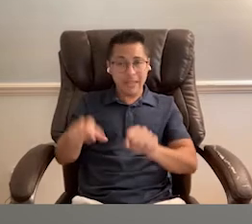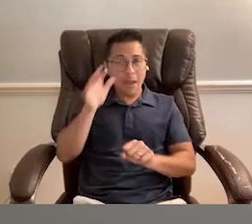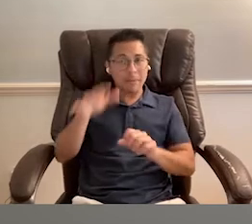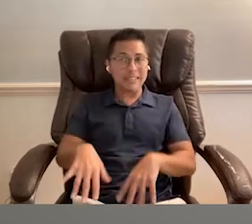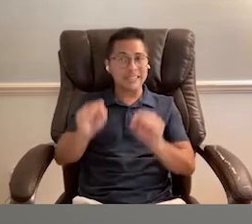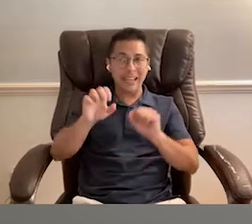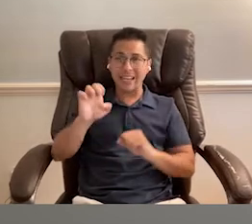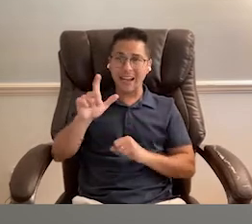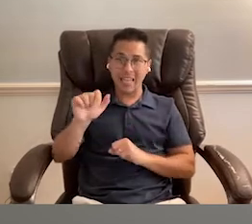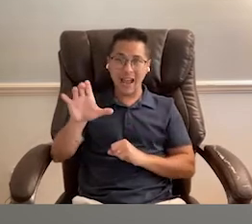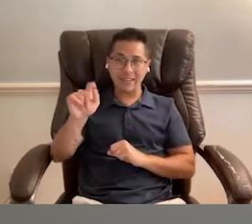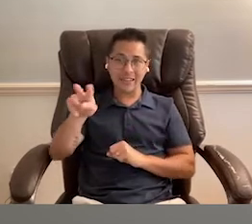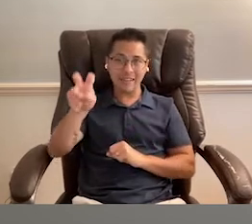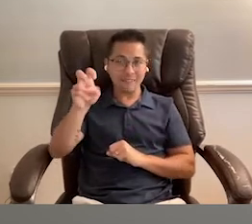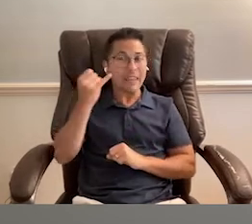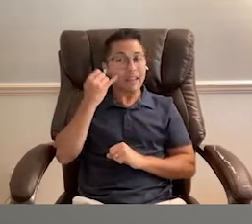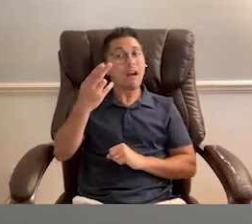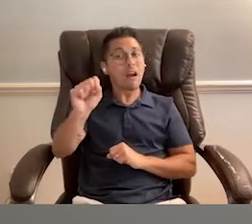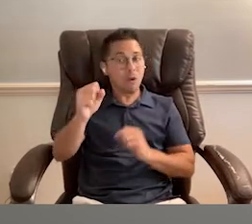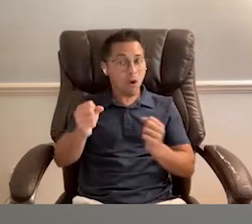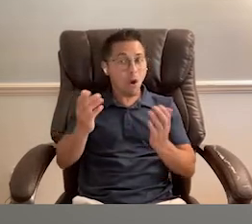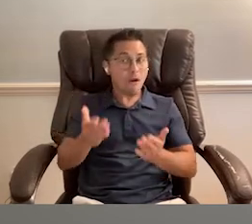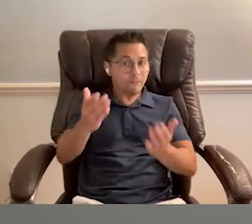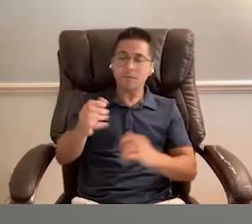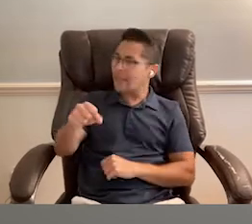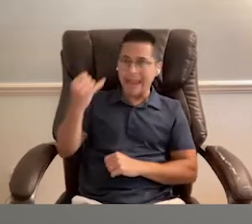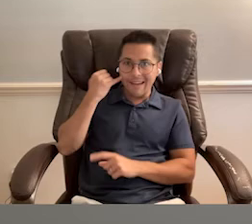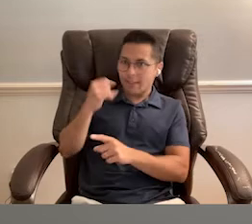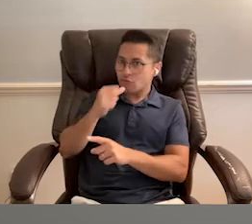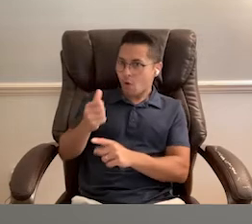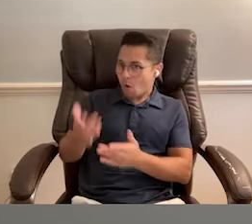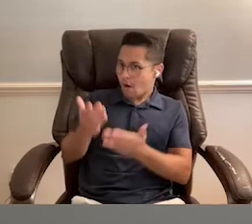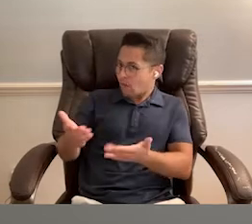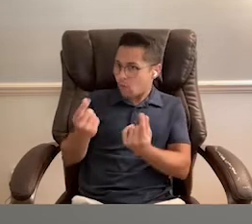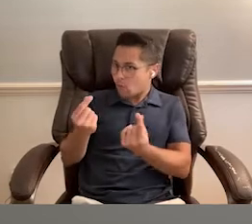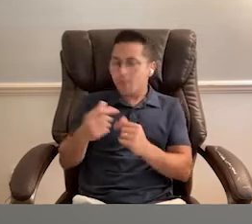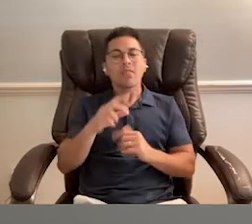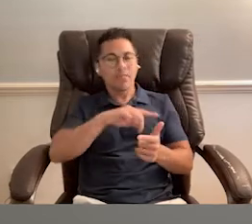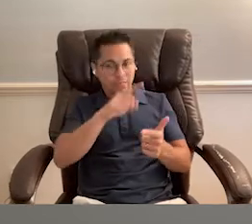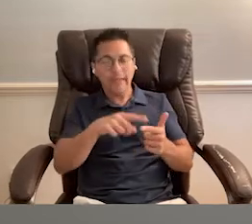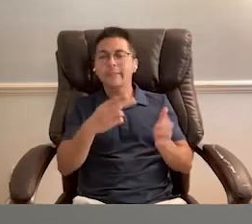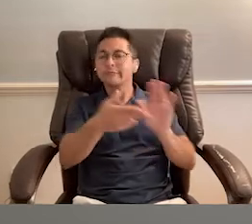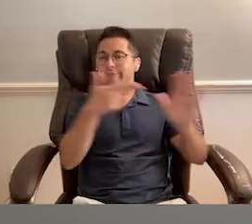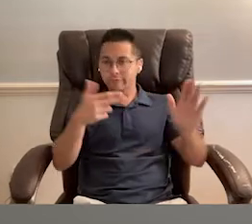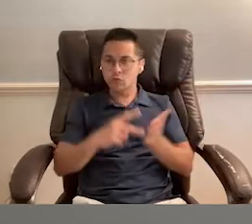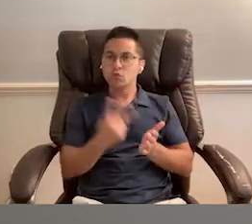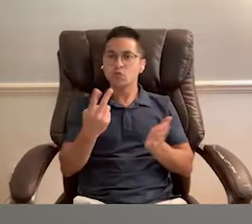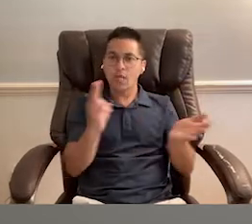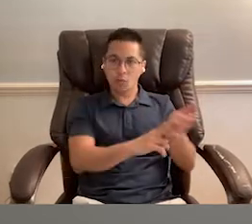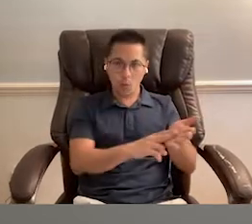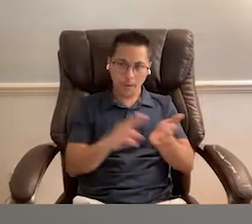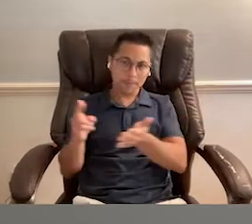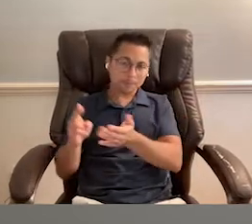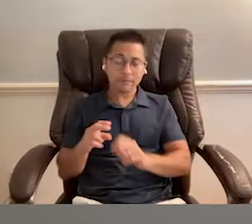Okay. If the high school offers it. So but that's what I'm saying, like they say if it doesn't offer it, then it would be a dual enrollment. Okay. So with